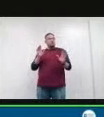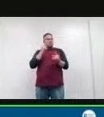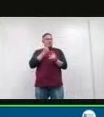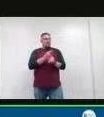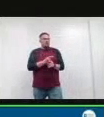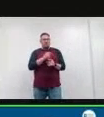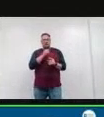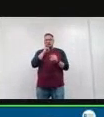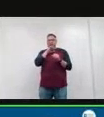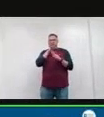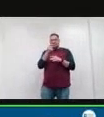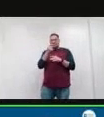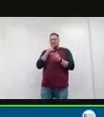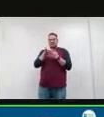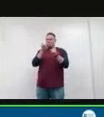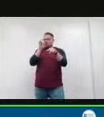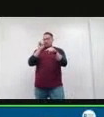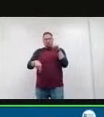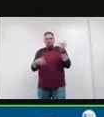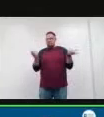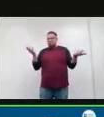in here says that you can't.